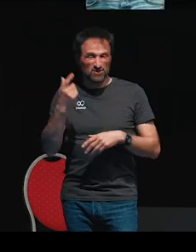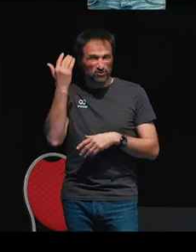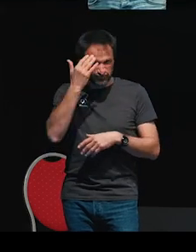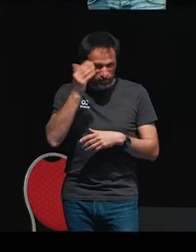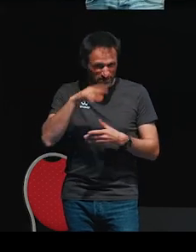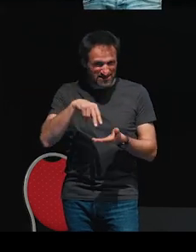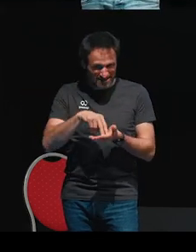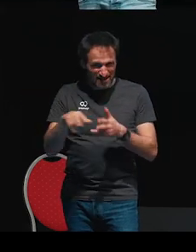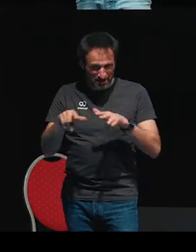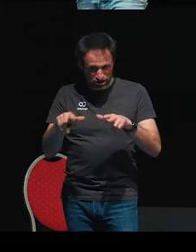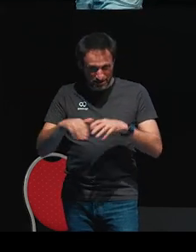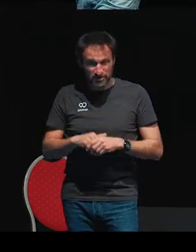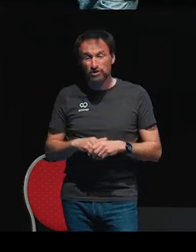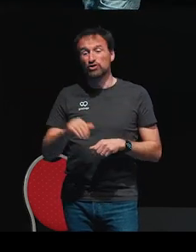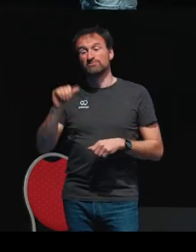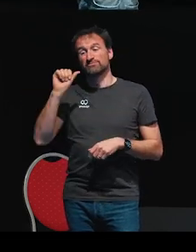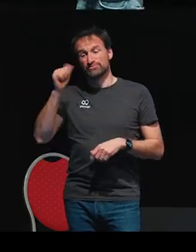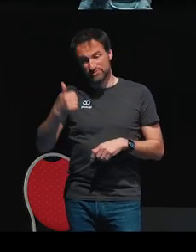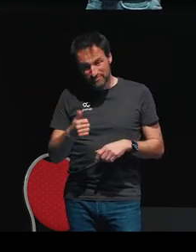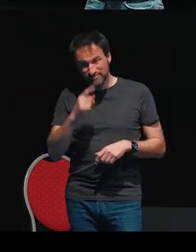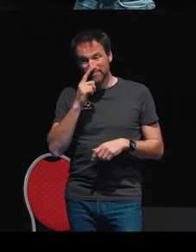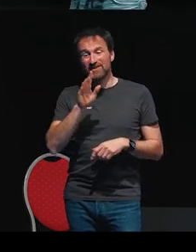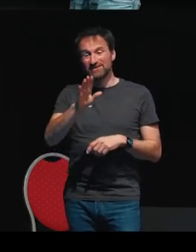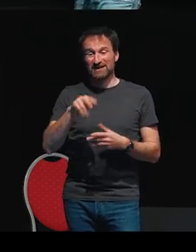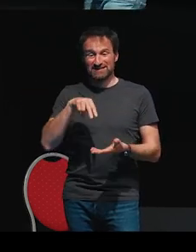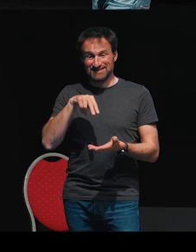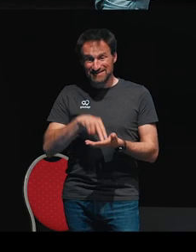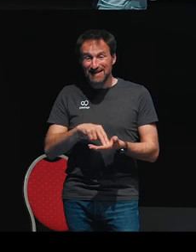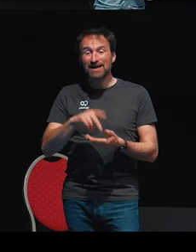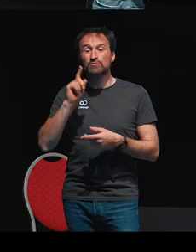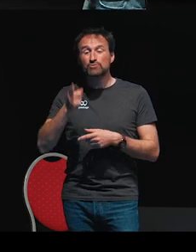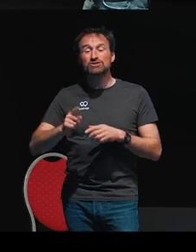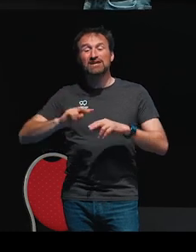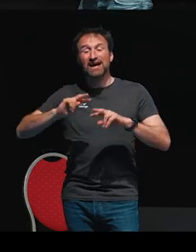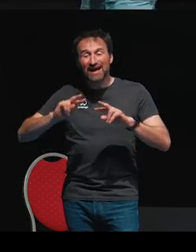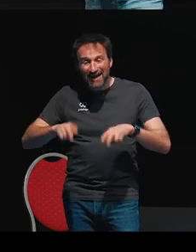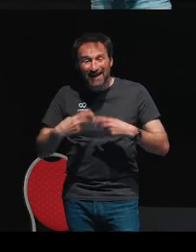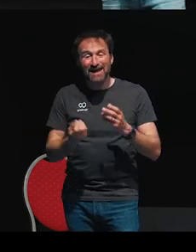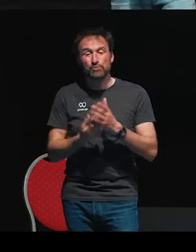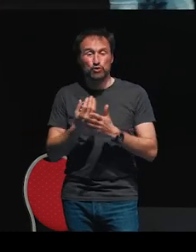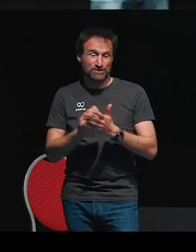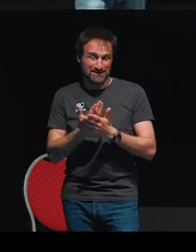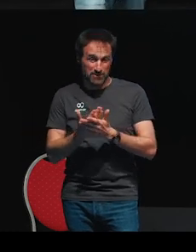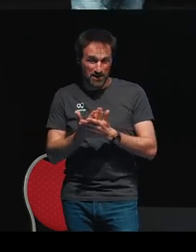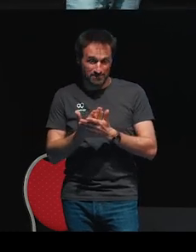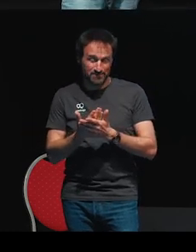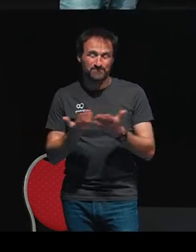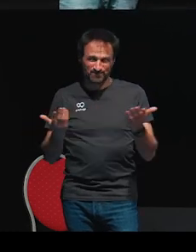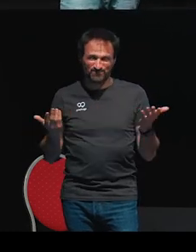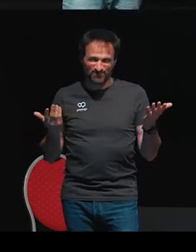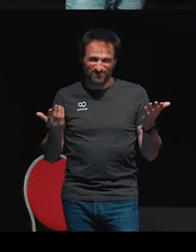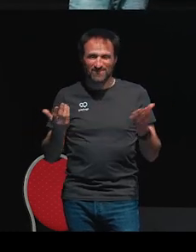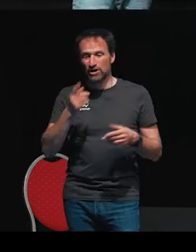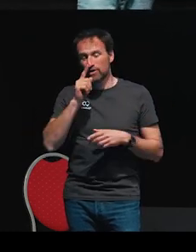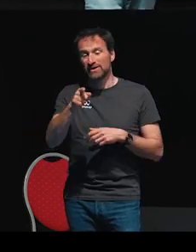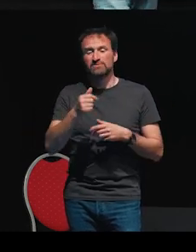especially if your state has to be reproducible. Also, if you have a huge distributed system,